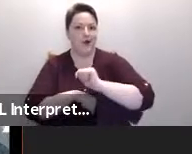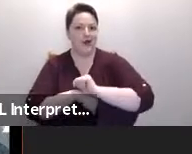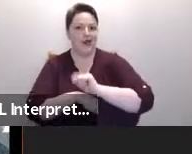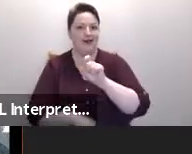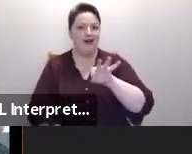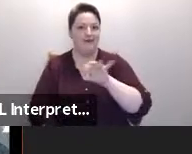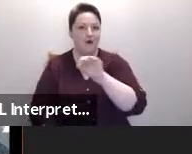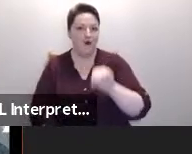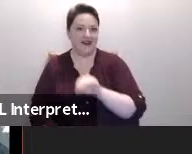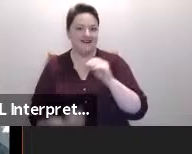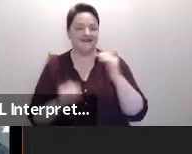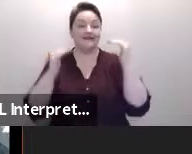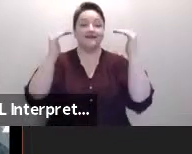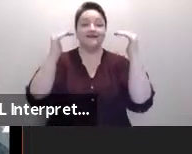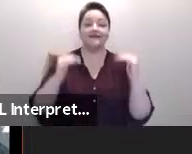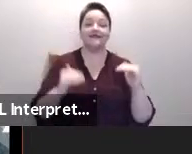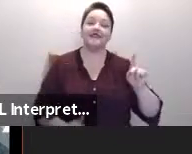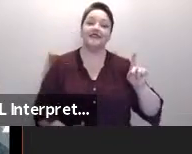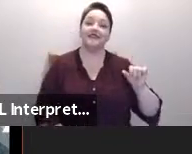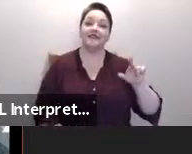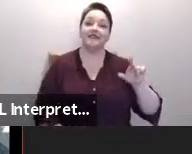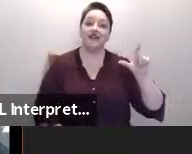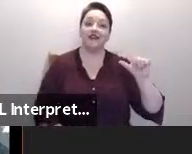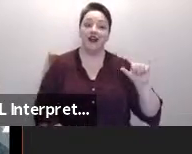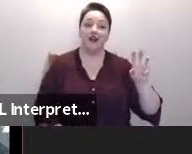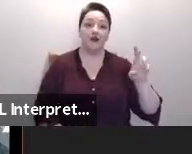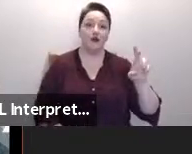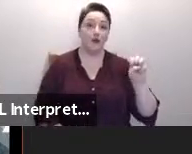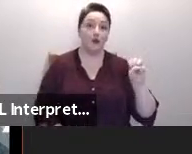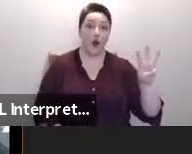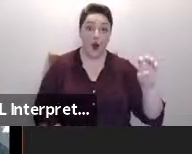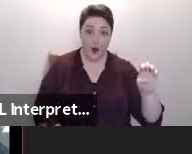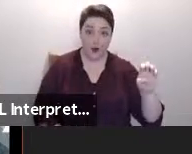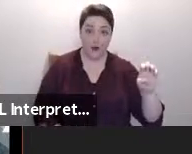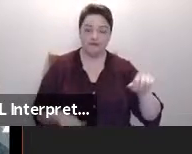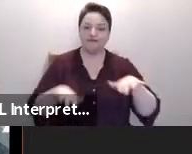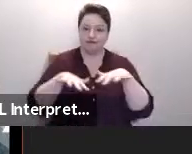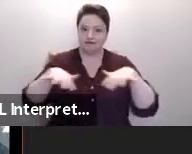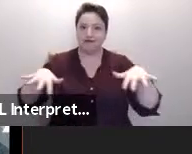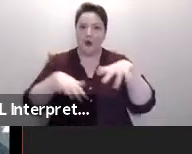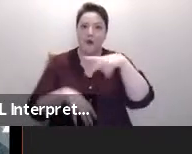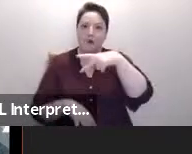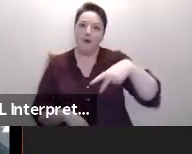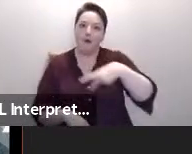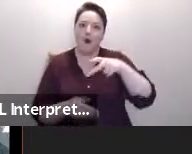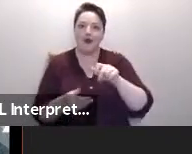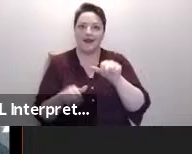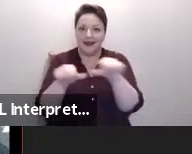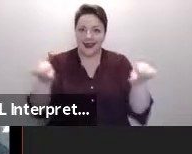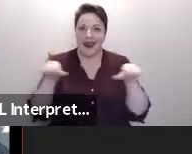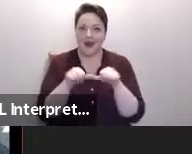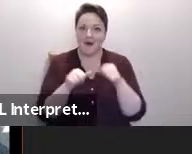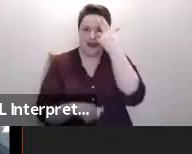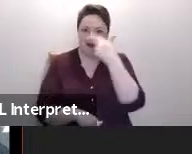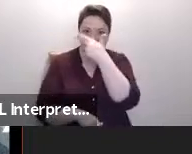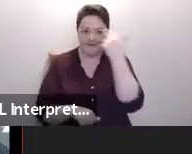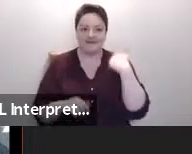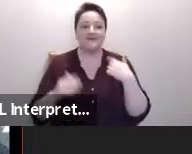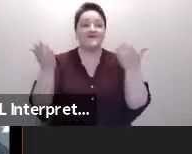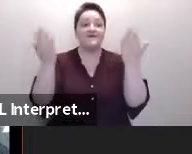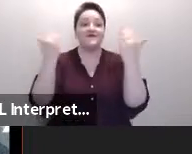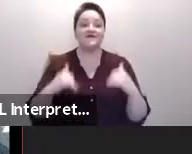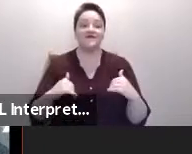We have Carla Rowe, representing the Baha'is of the greater Portland area. We have Brother